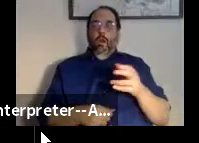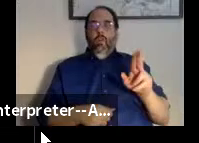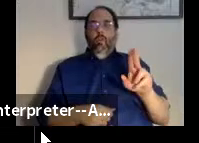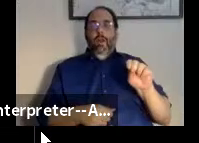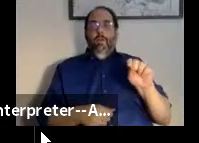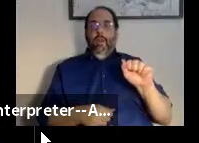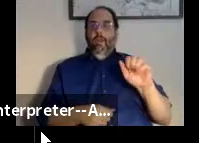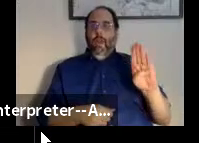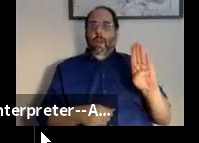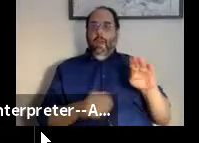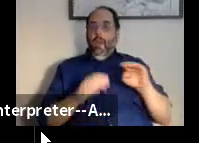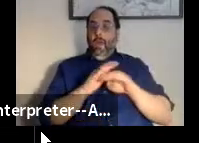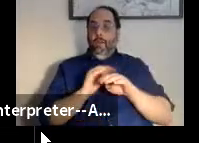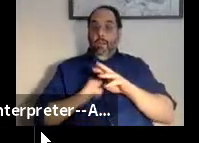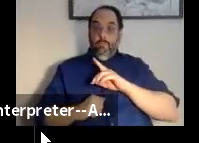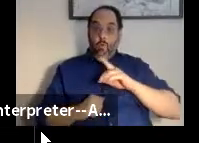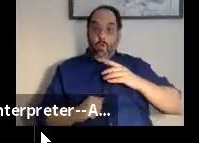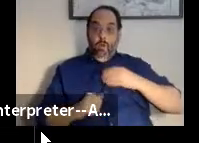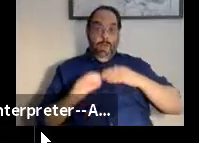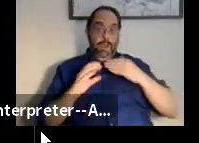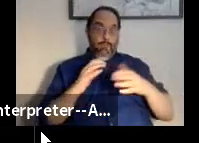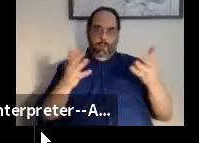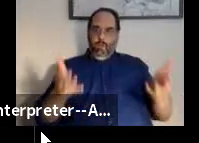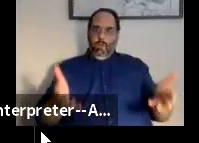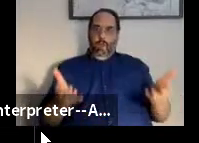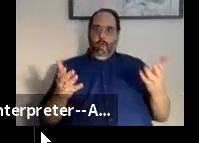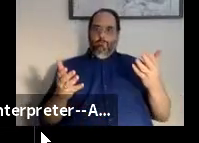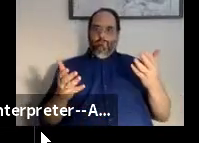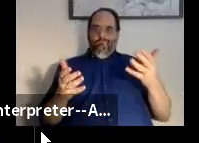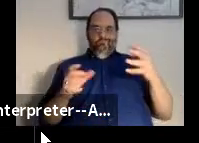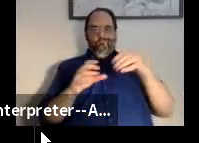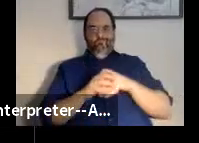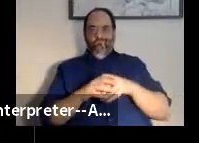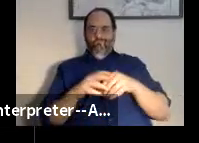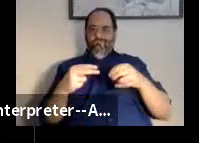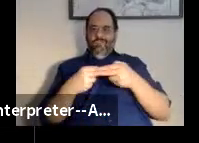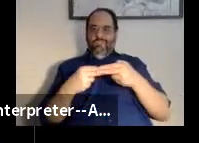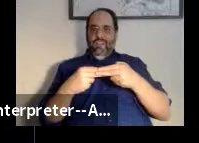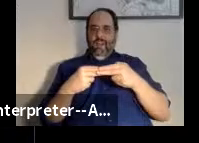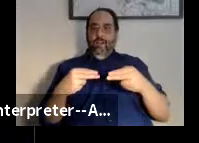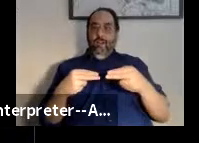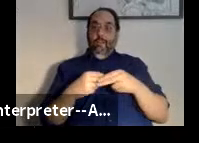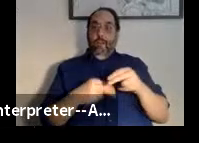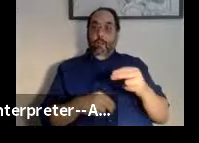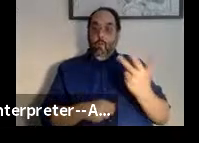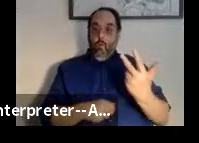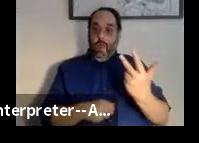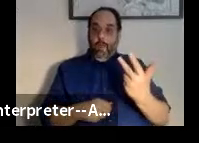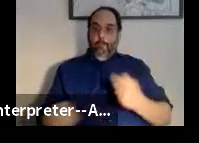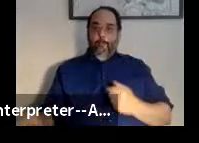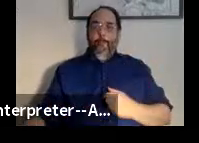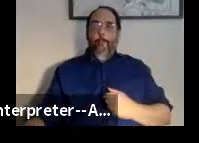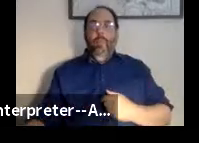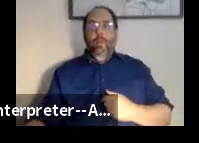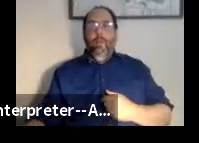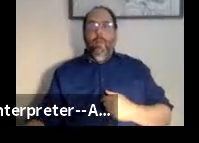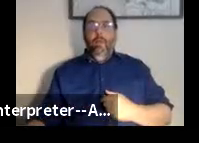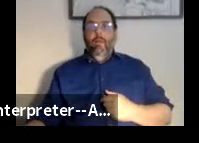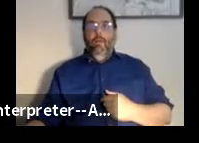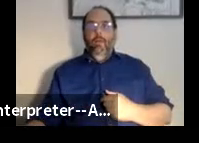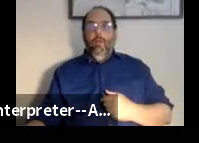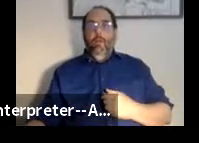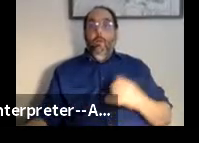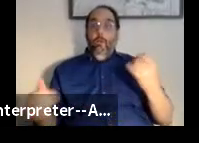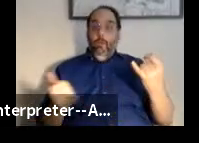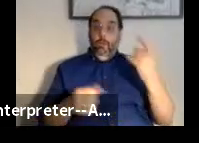my email address at the bottom of this slide. Moving on to slide number 3. Today's agenda for